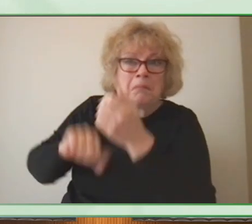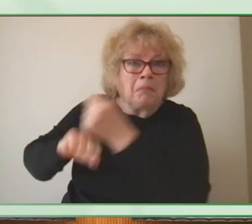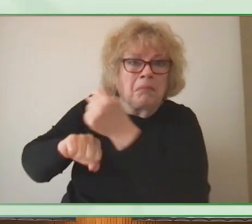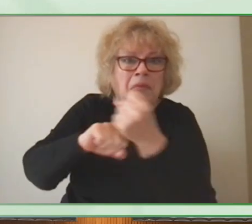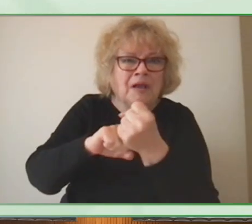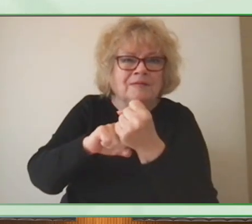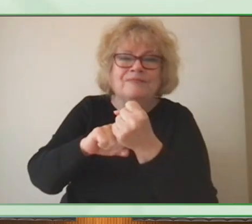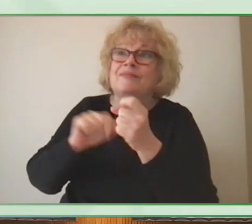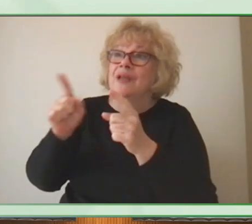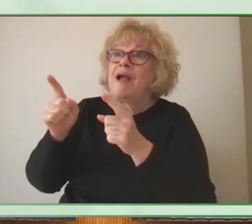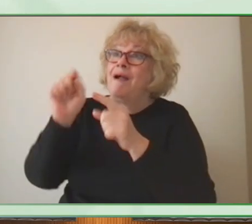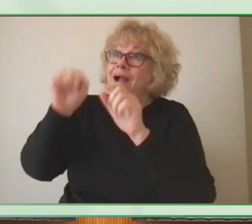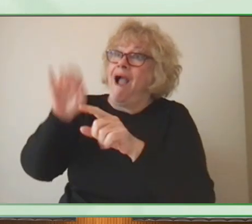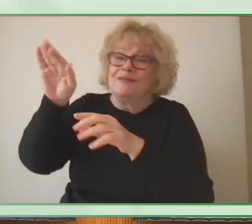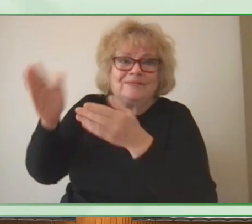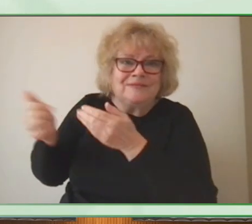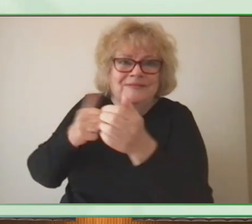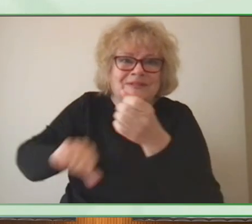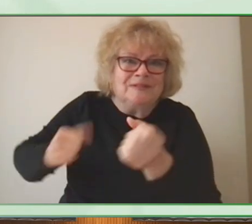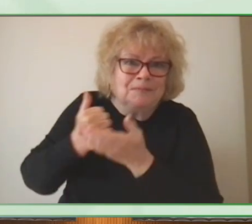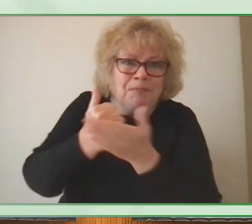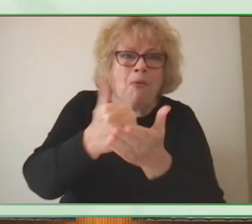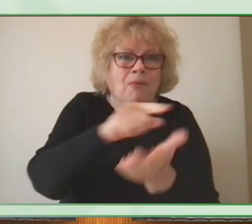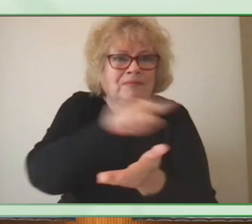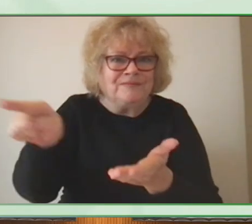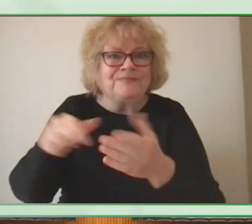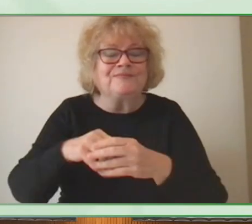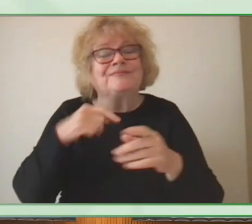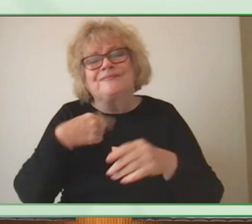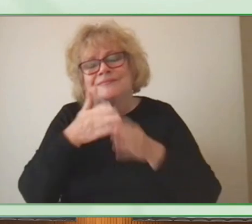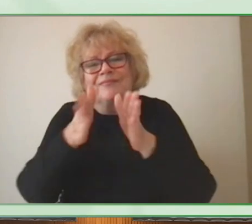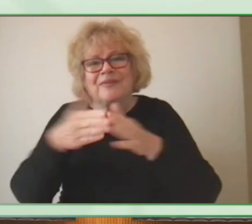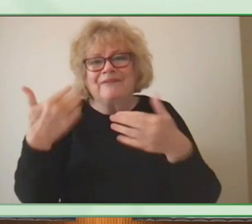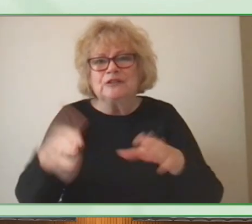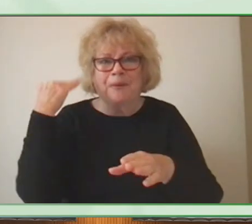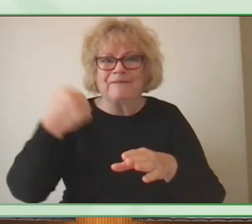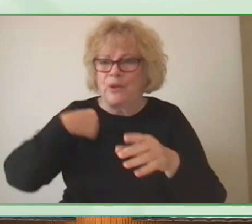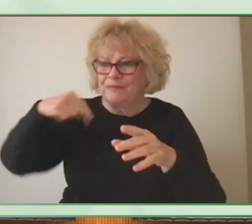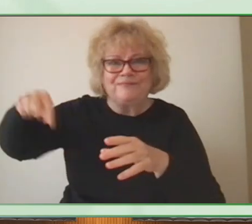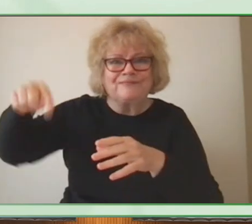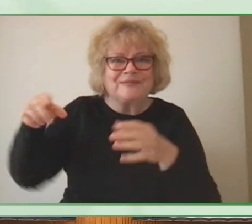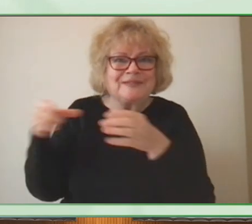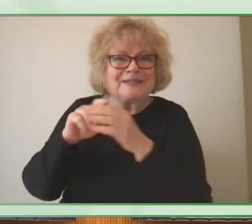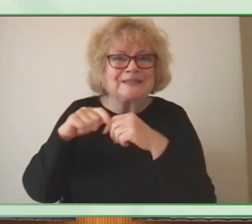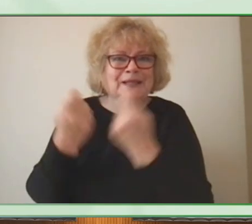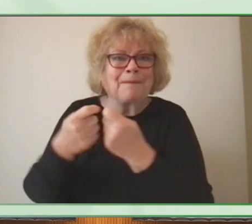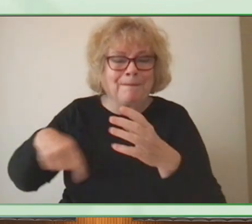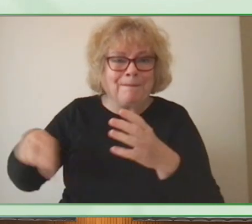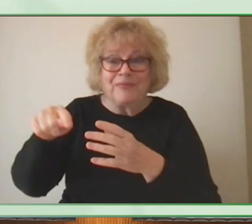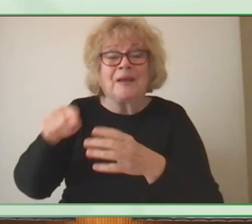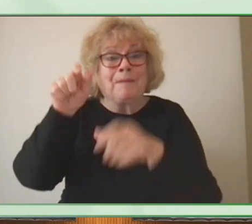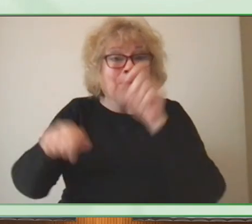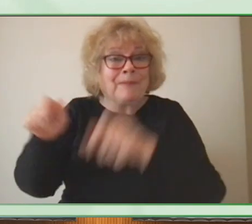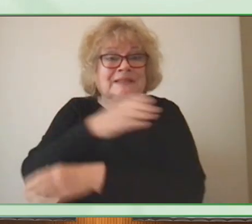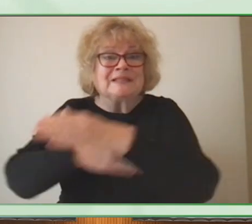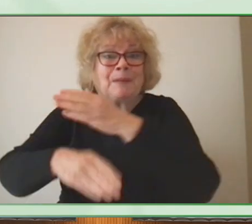as a case managers, we have them as a, people who work on hotline. And also, what is very